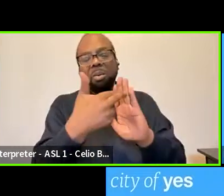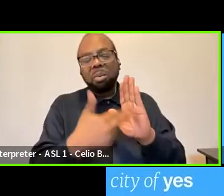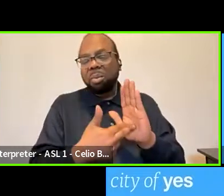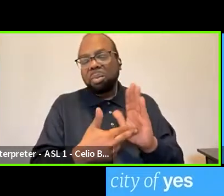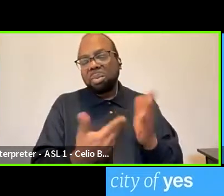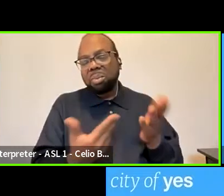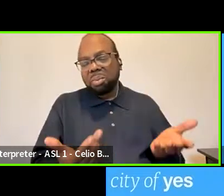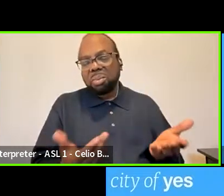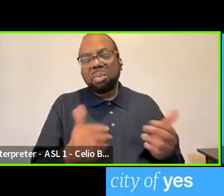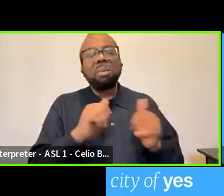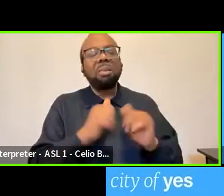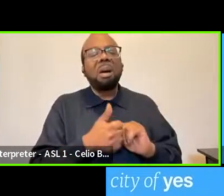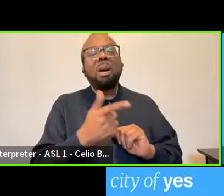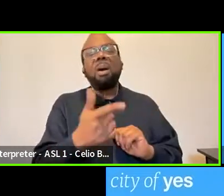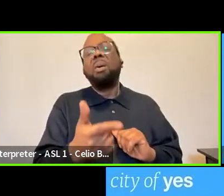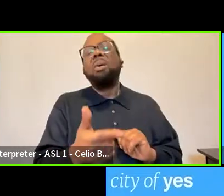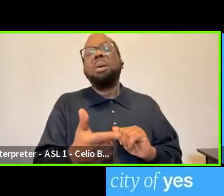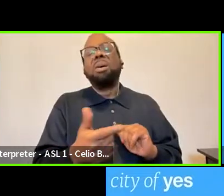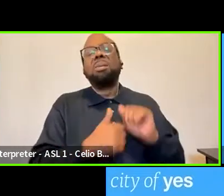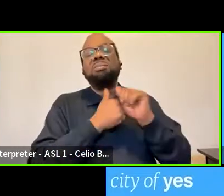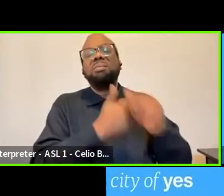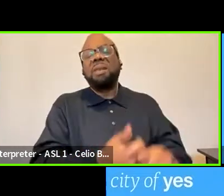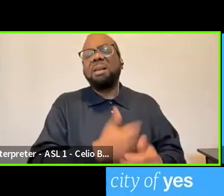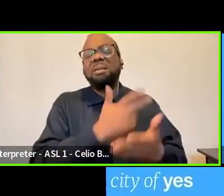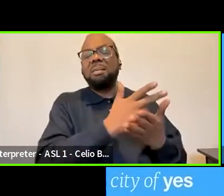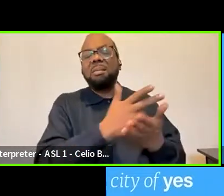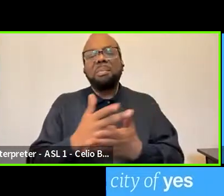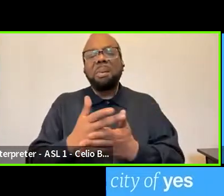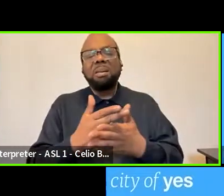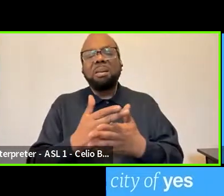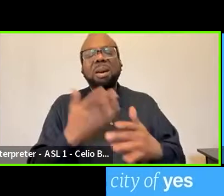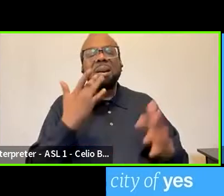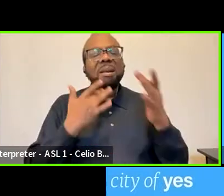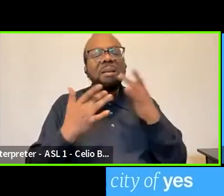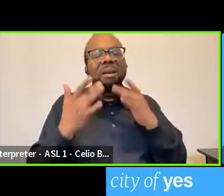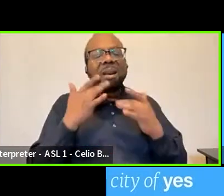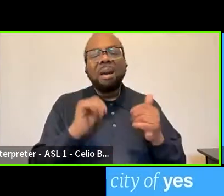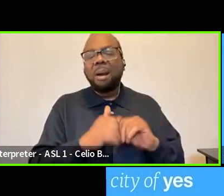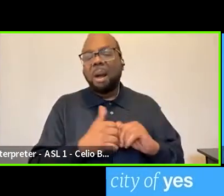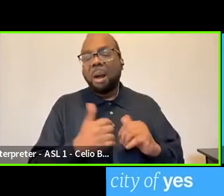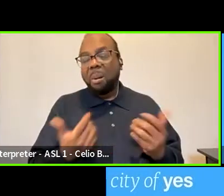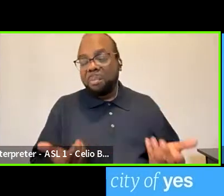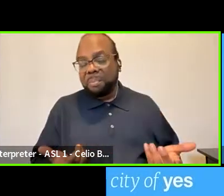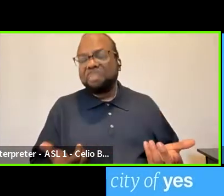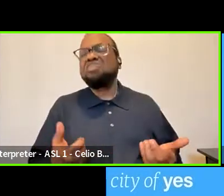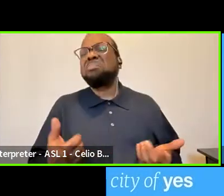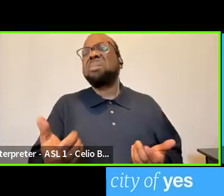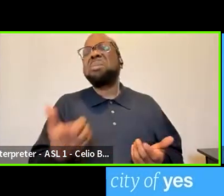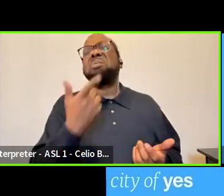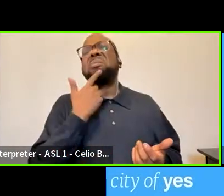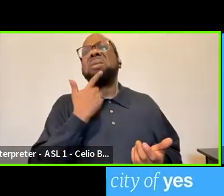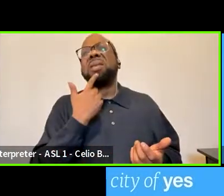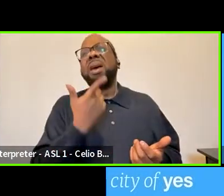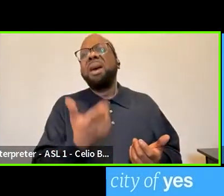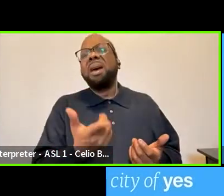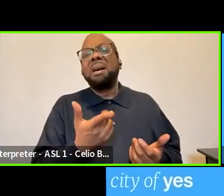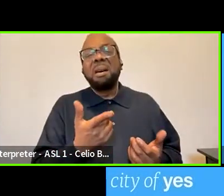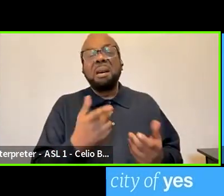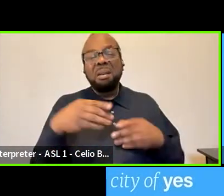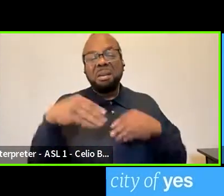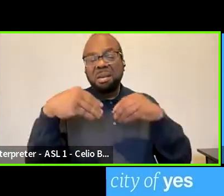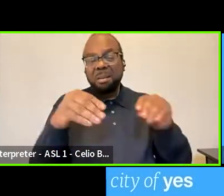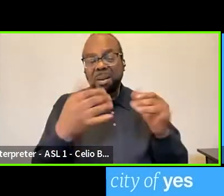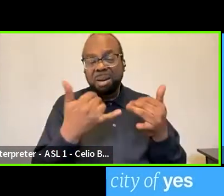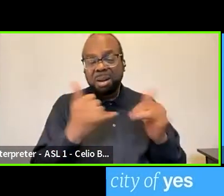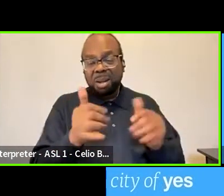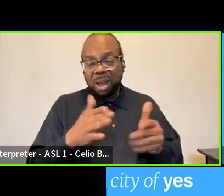how will we deal with like parking shortages? Um, you know, I know you've said that, you know, that the market will still